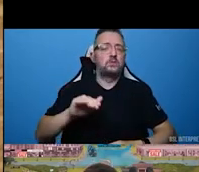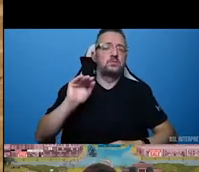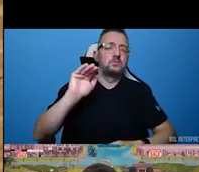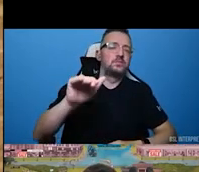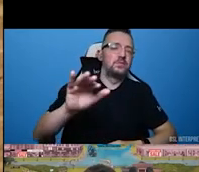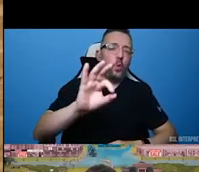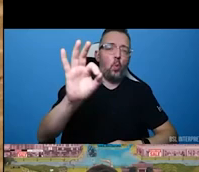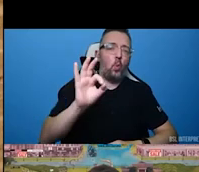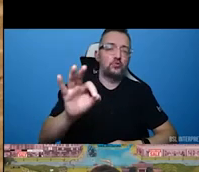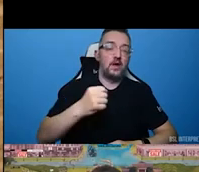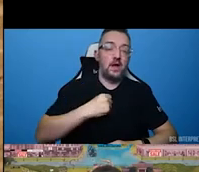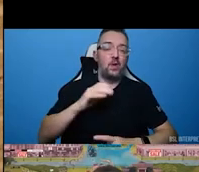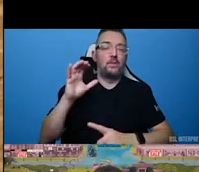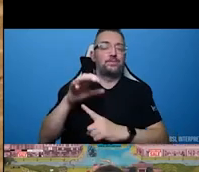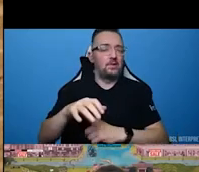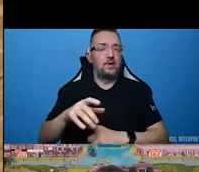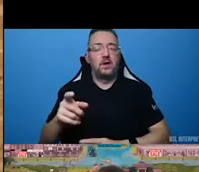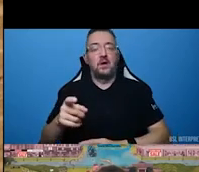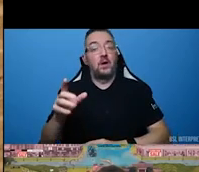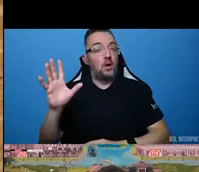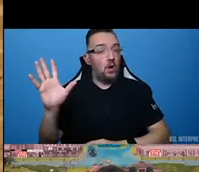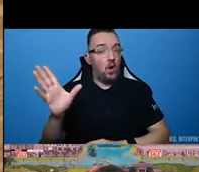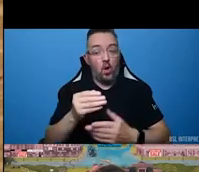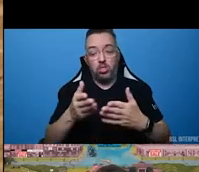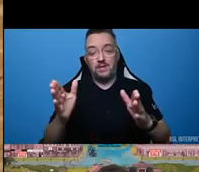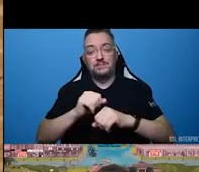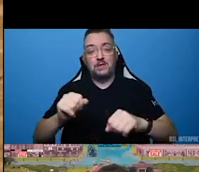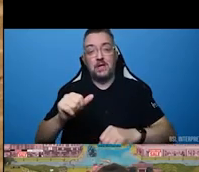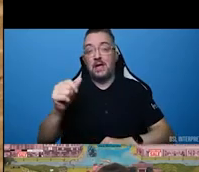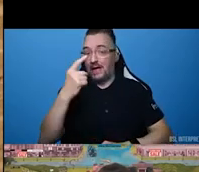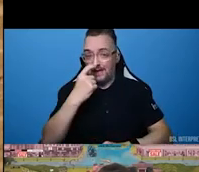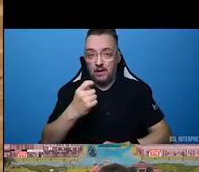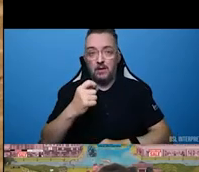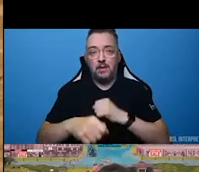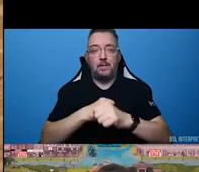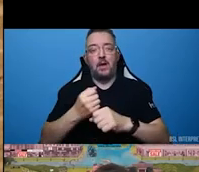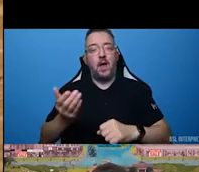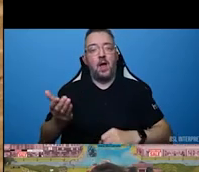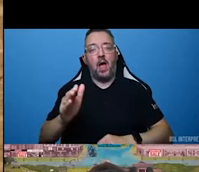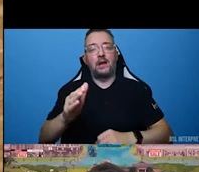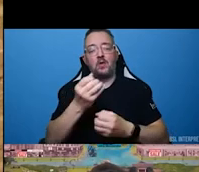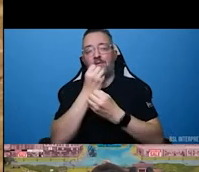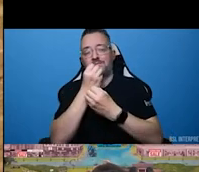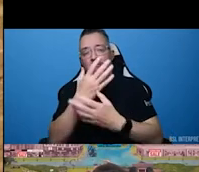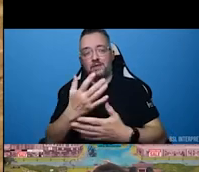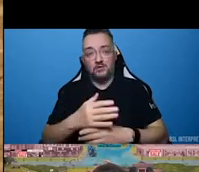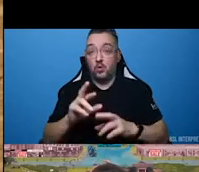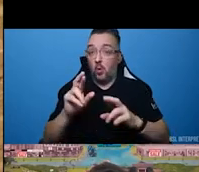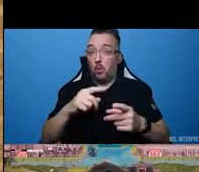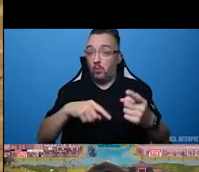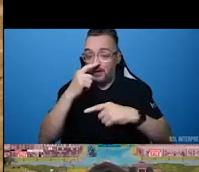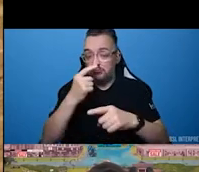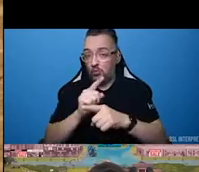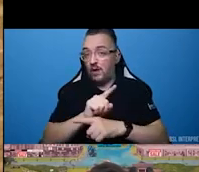pavilion was really, why can't all public spaces be gardens of delight? So we hope we get to talk about that more with everyone here in the